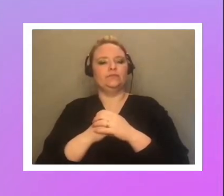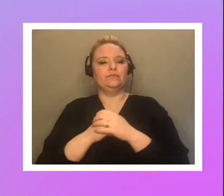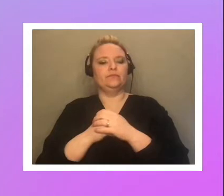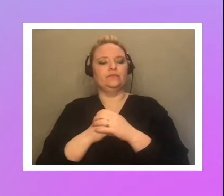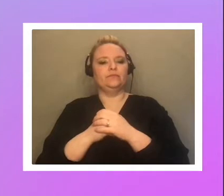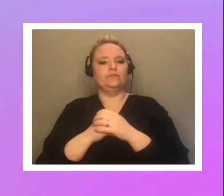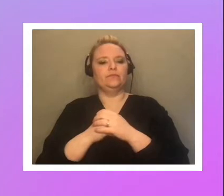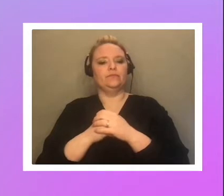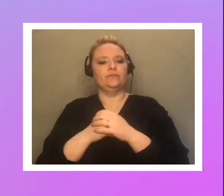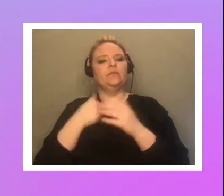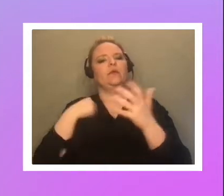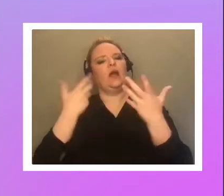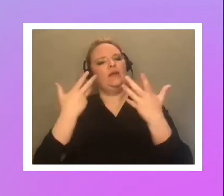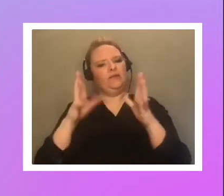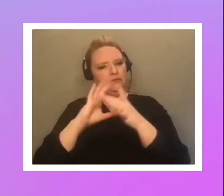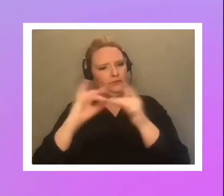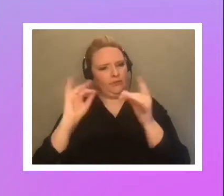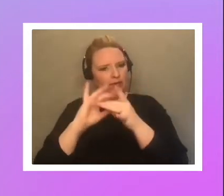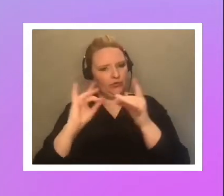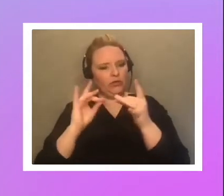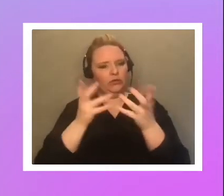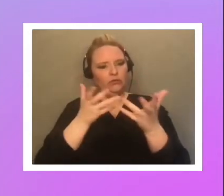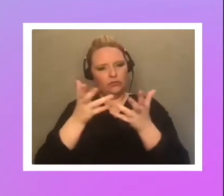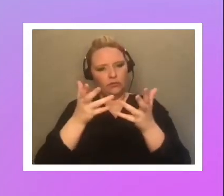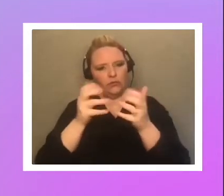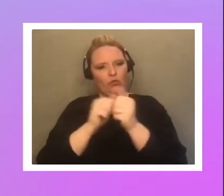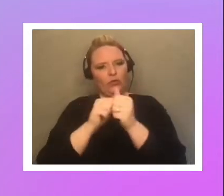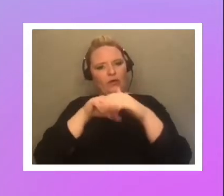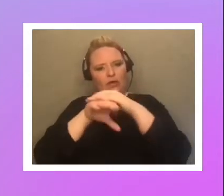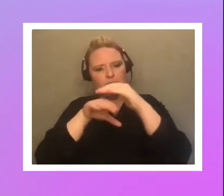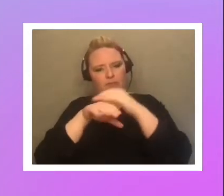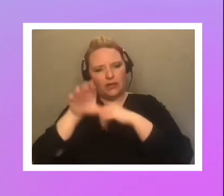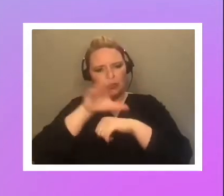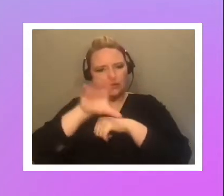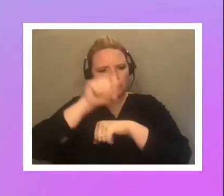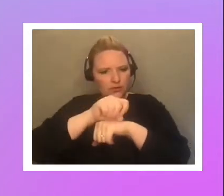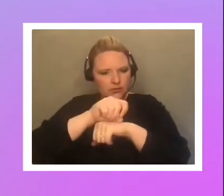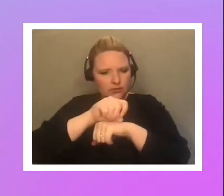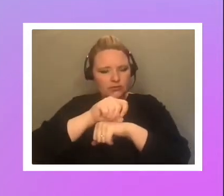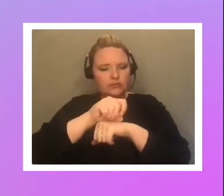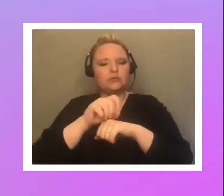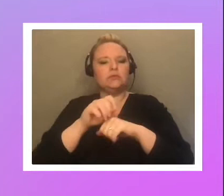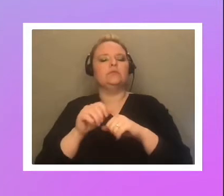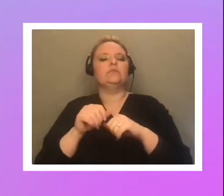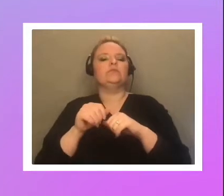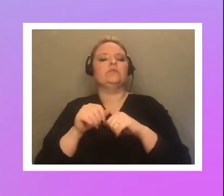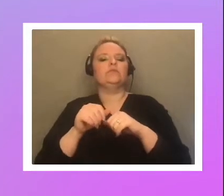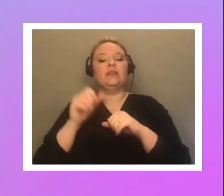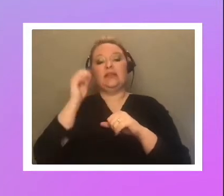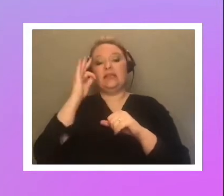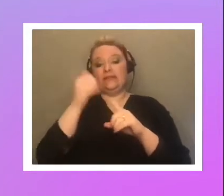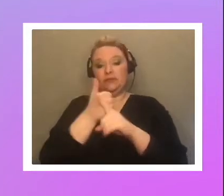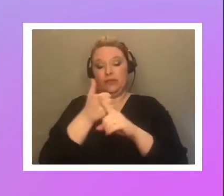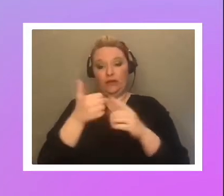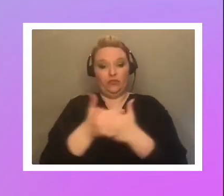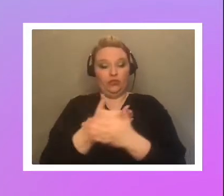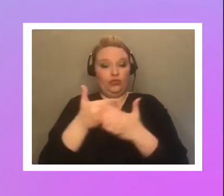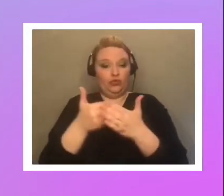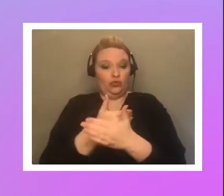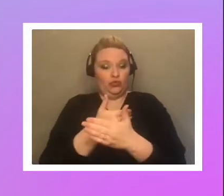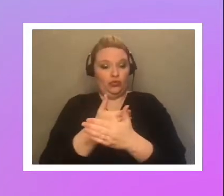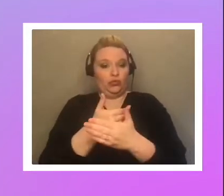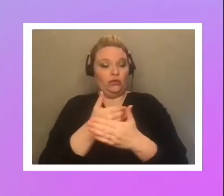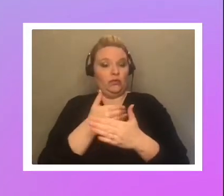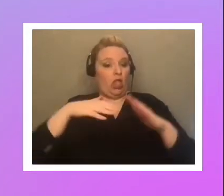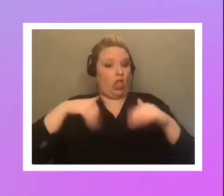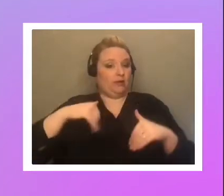So I mentioned working with an accessibility consultant. If you're newer to